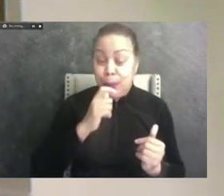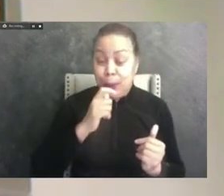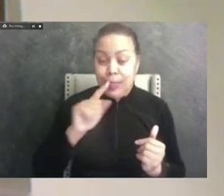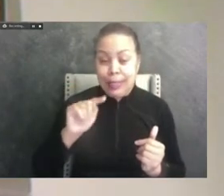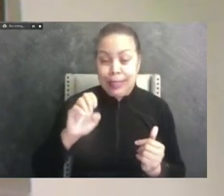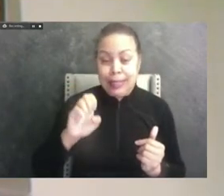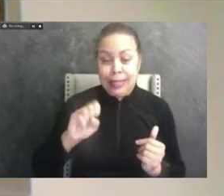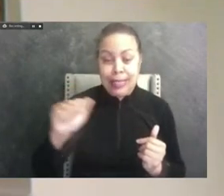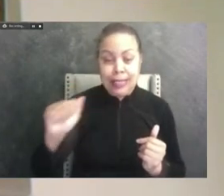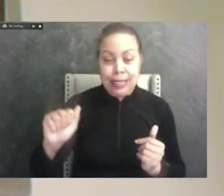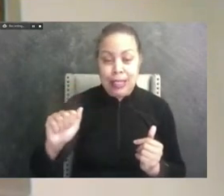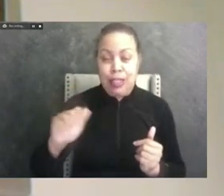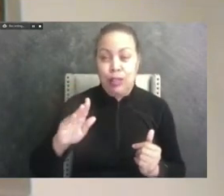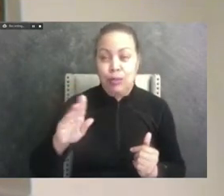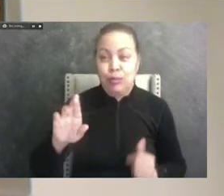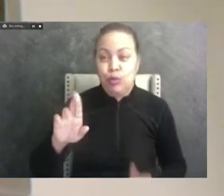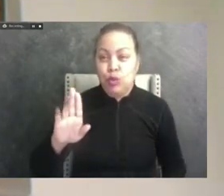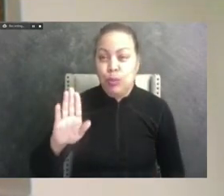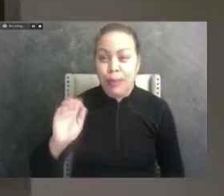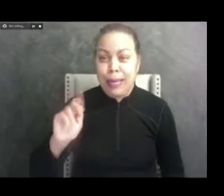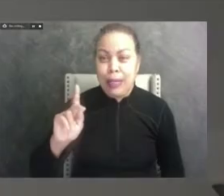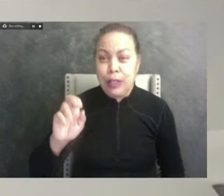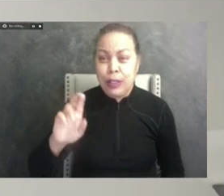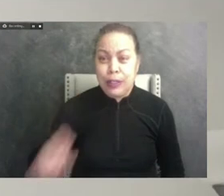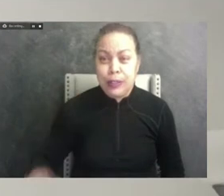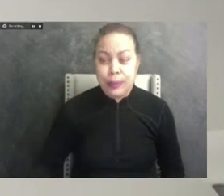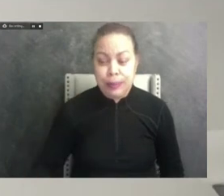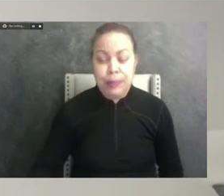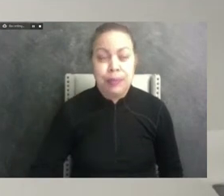Tessa Brubaker.